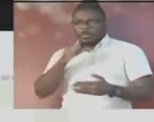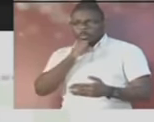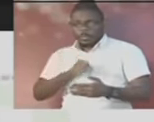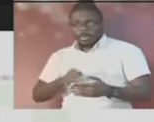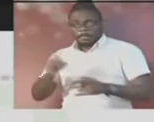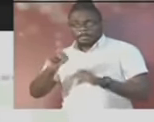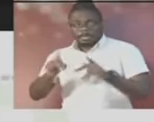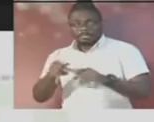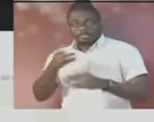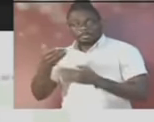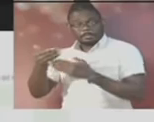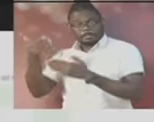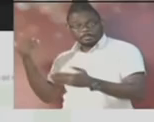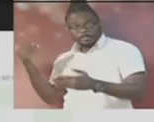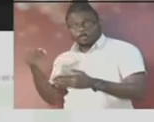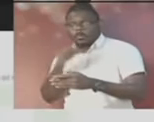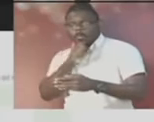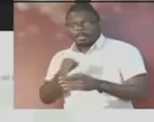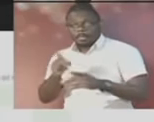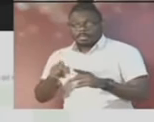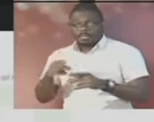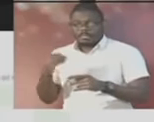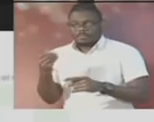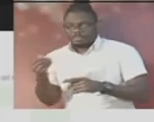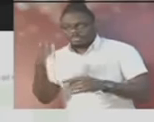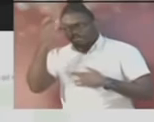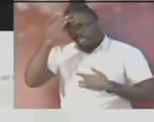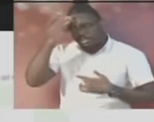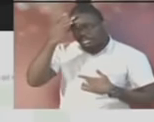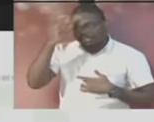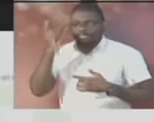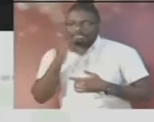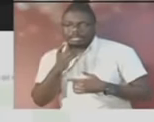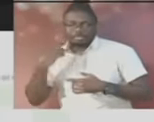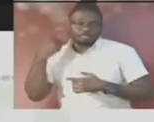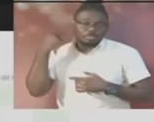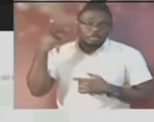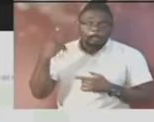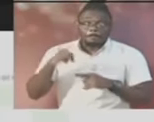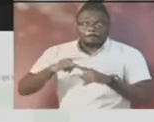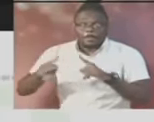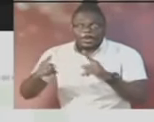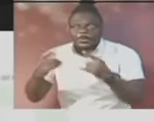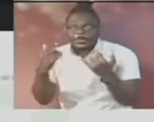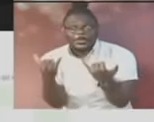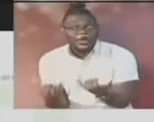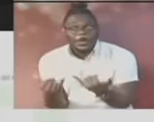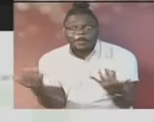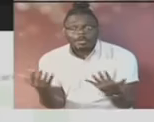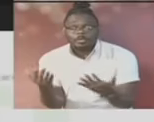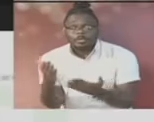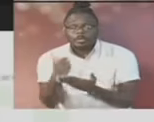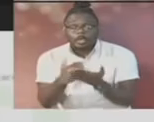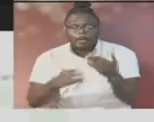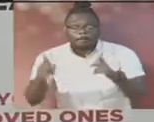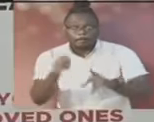with coexisting medical conditions, but we are seeing deaths amongst persons even in the age group of the